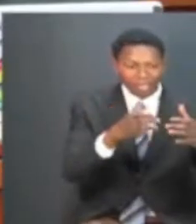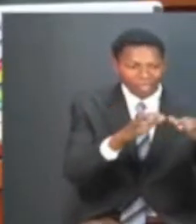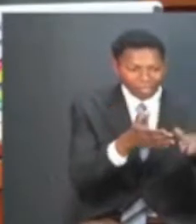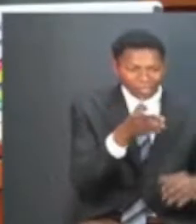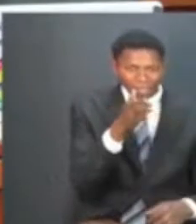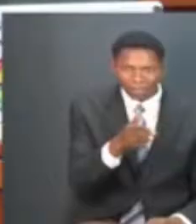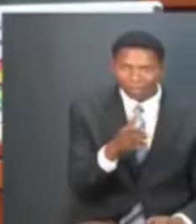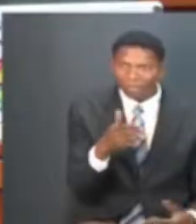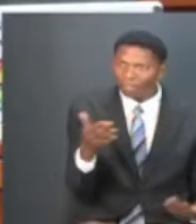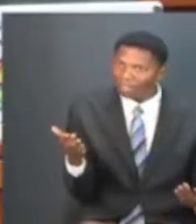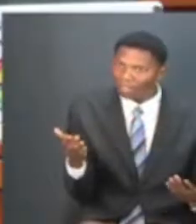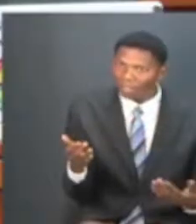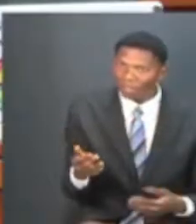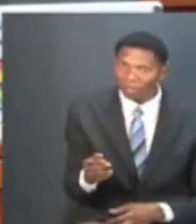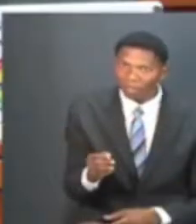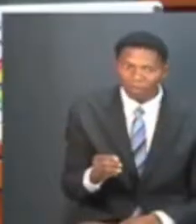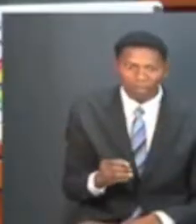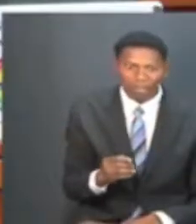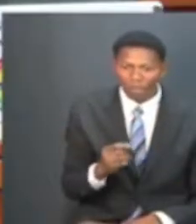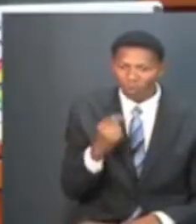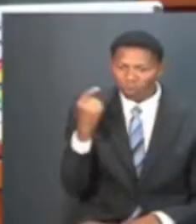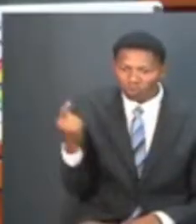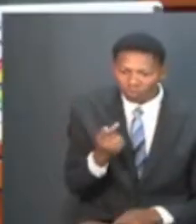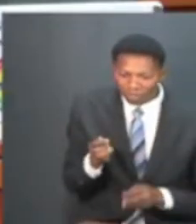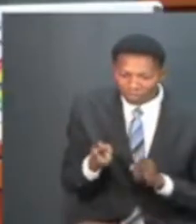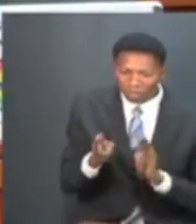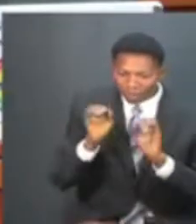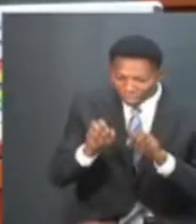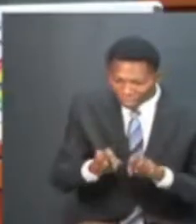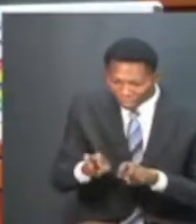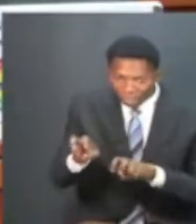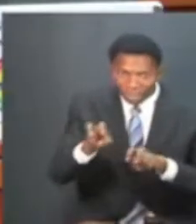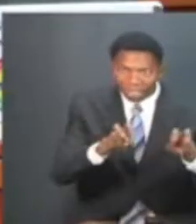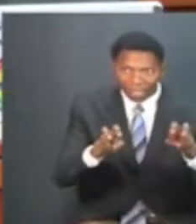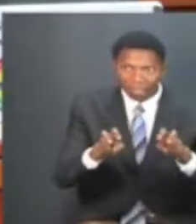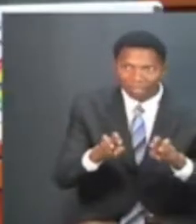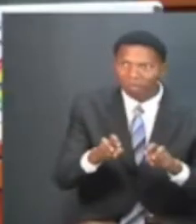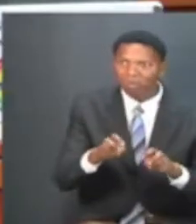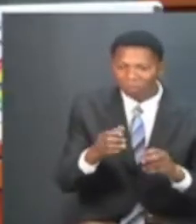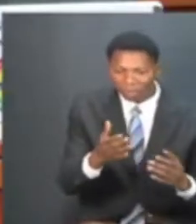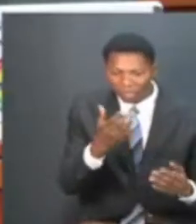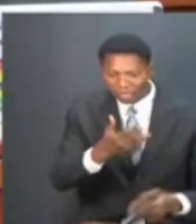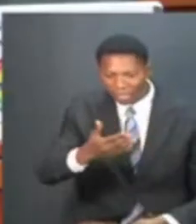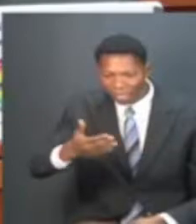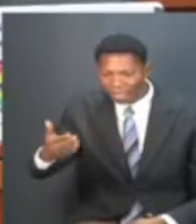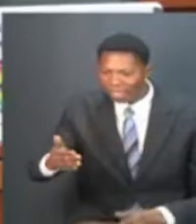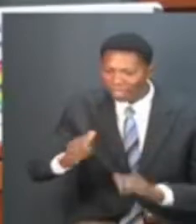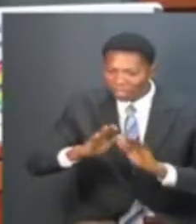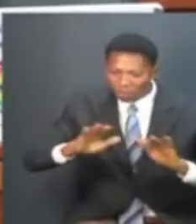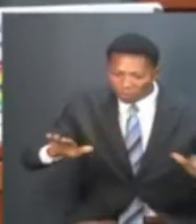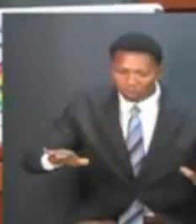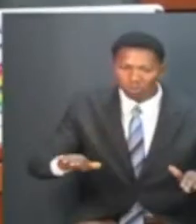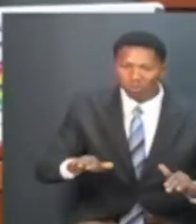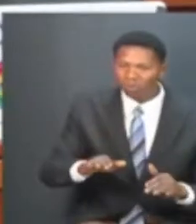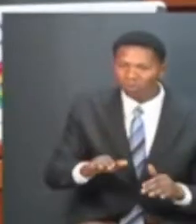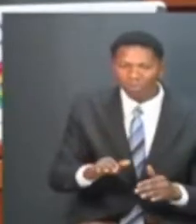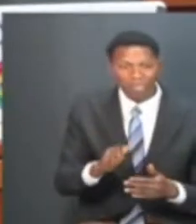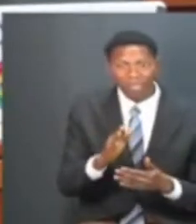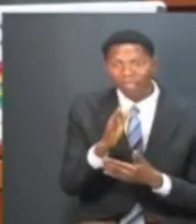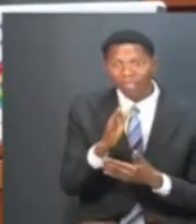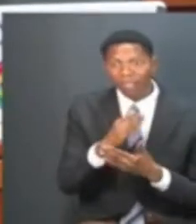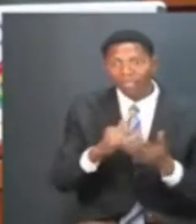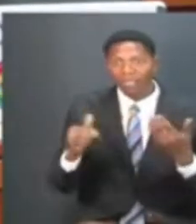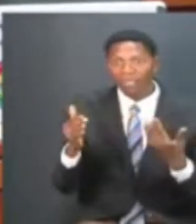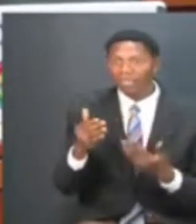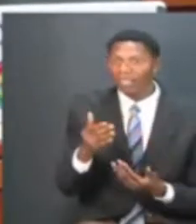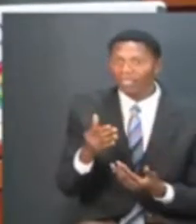end of the day, is their only mode of travel. They carry their goods, they carry their children. In some of